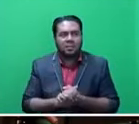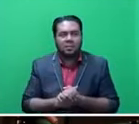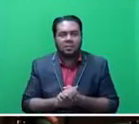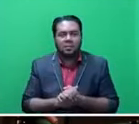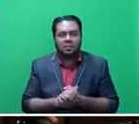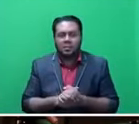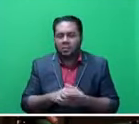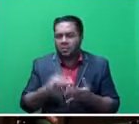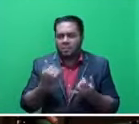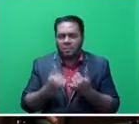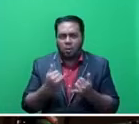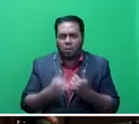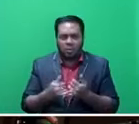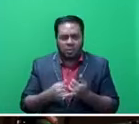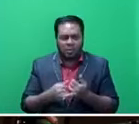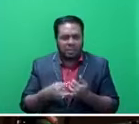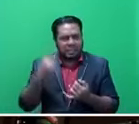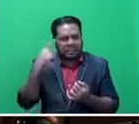Anyway,